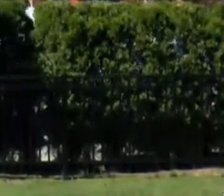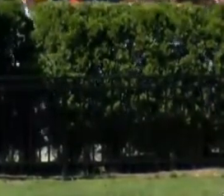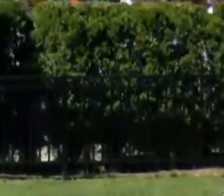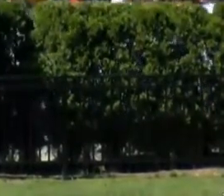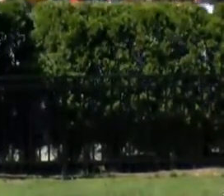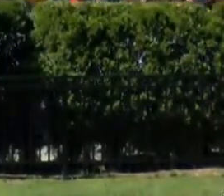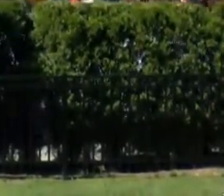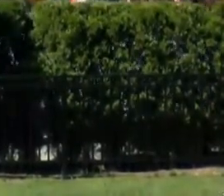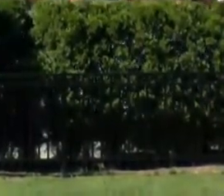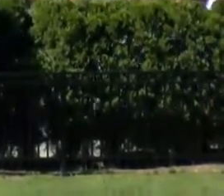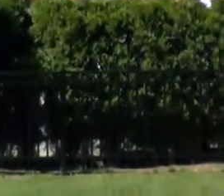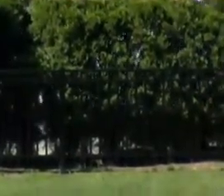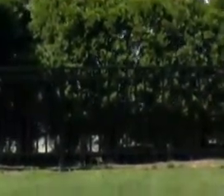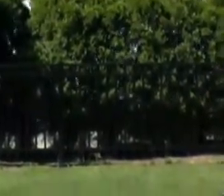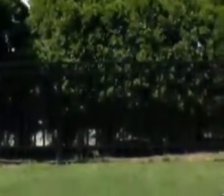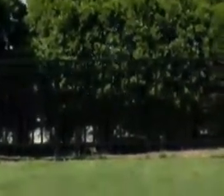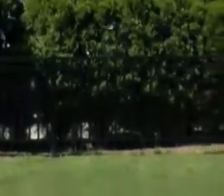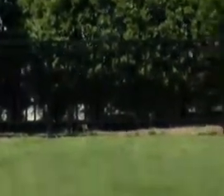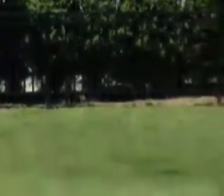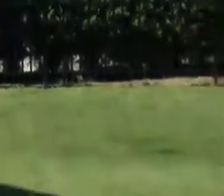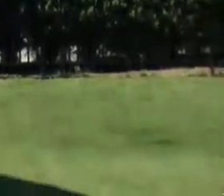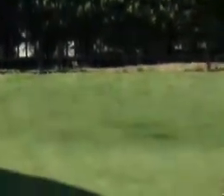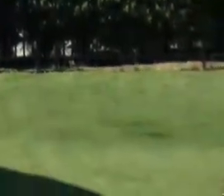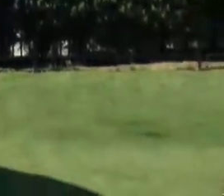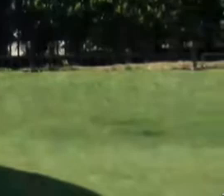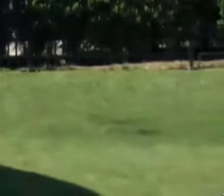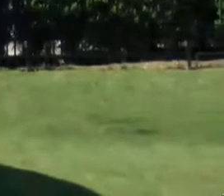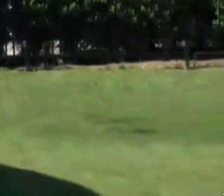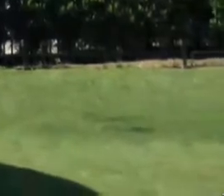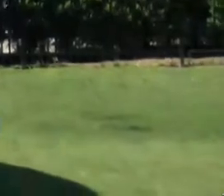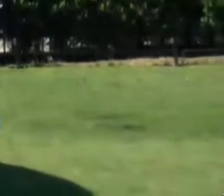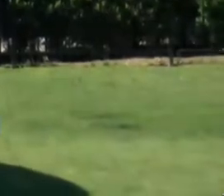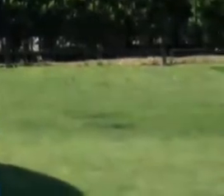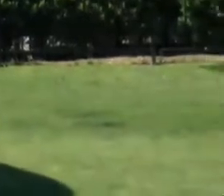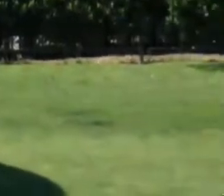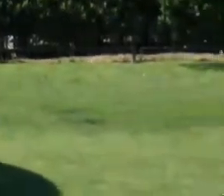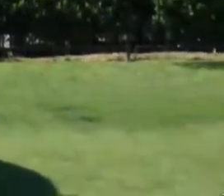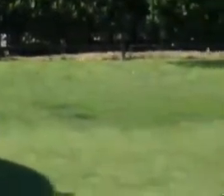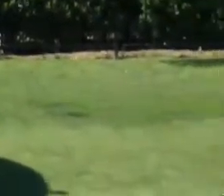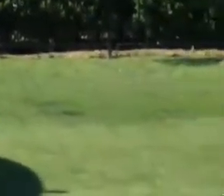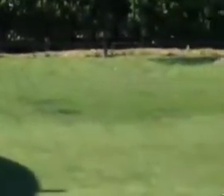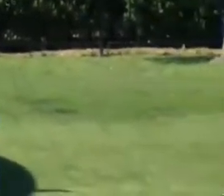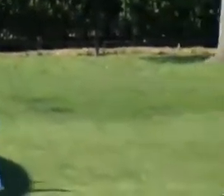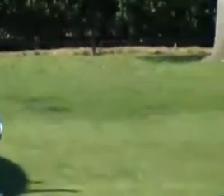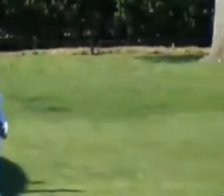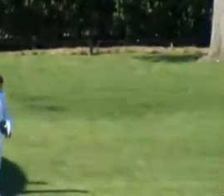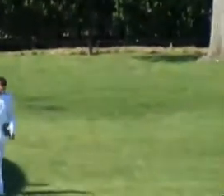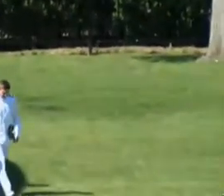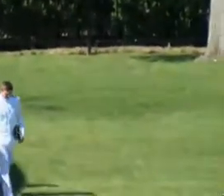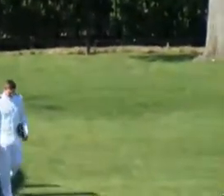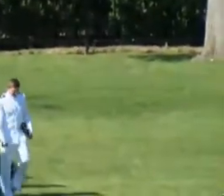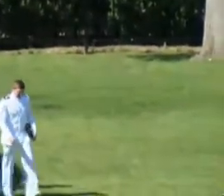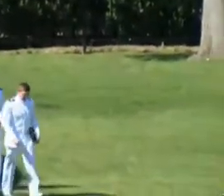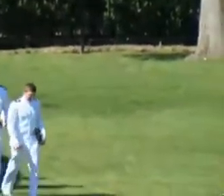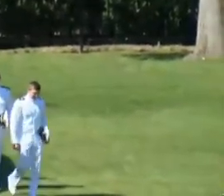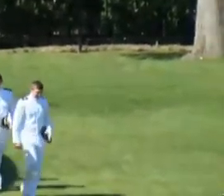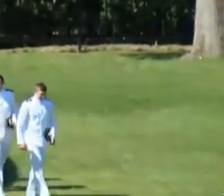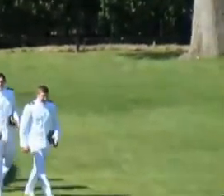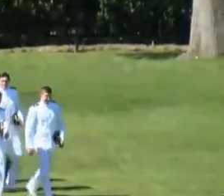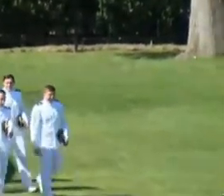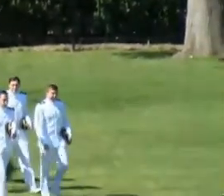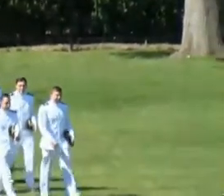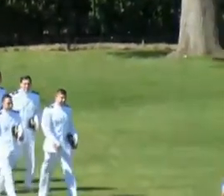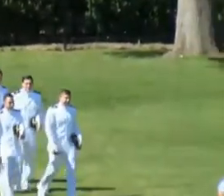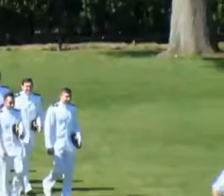take the stage, and the class of 2018 is preparing to march in. Here comes the legacy class, 1968.